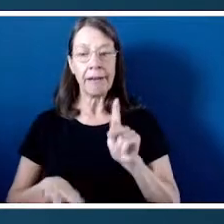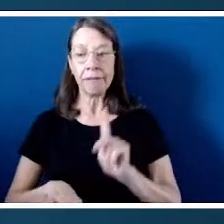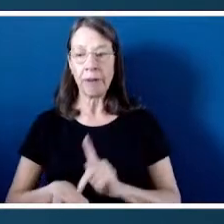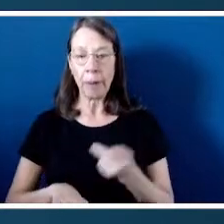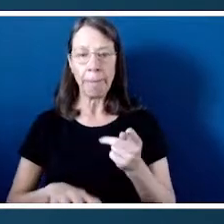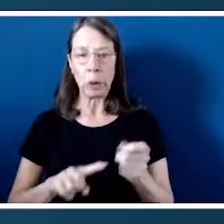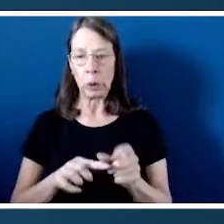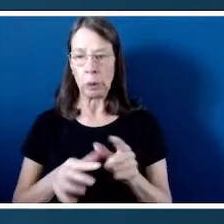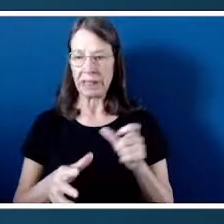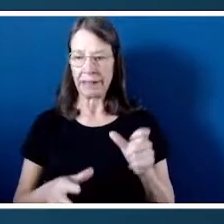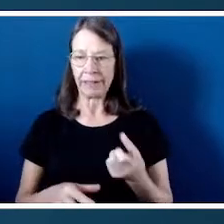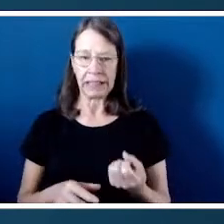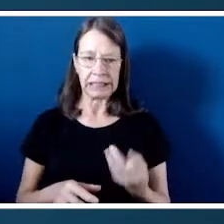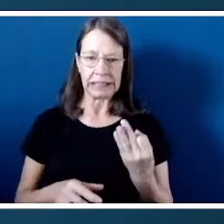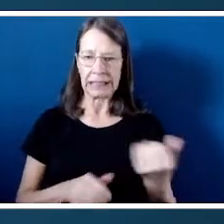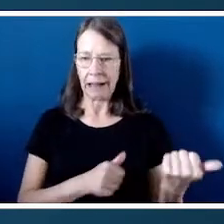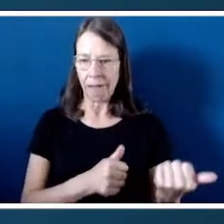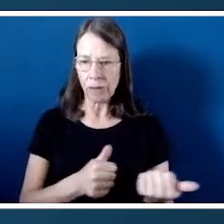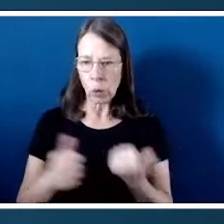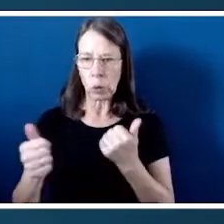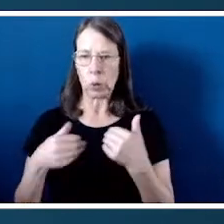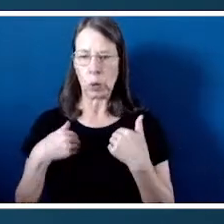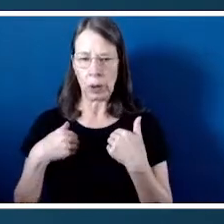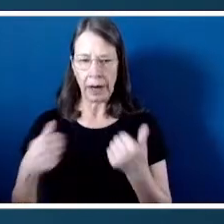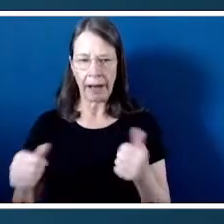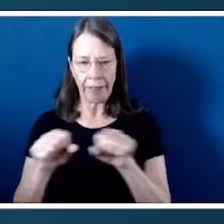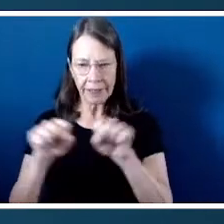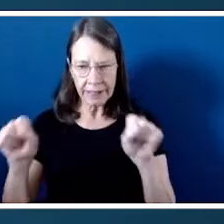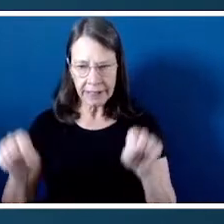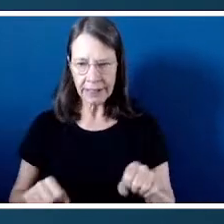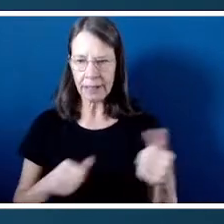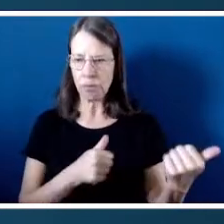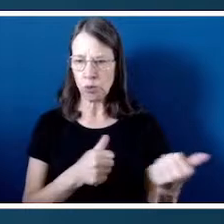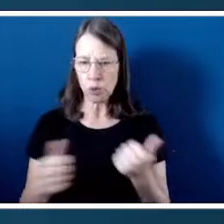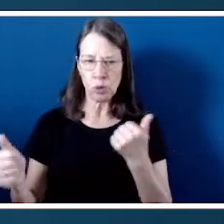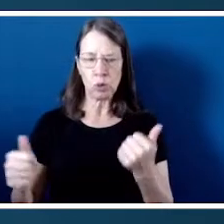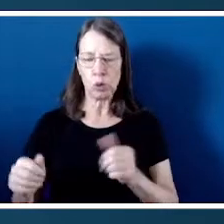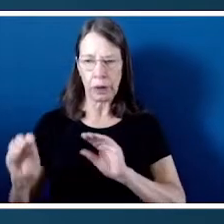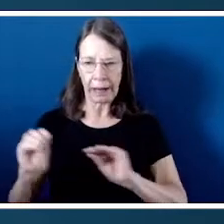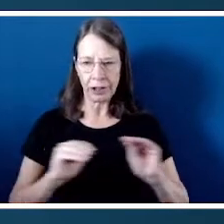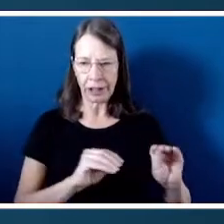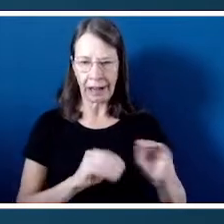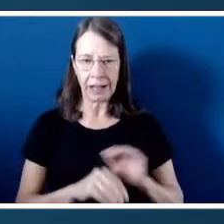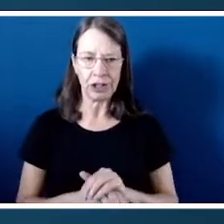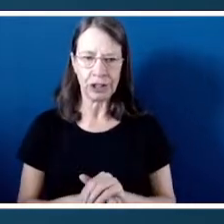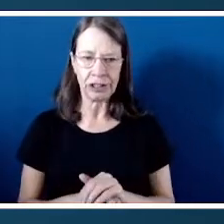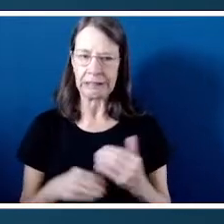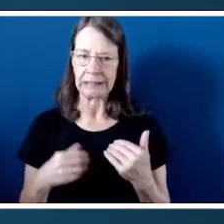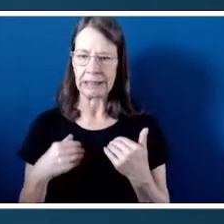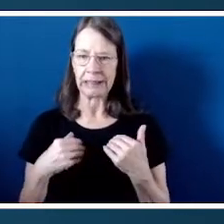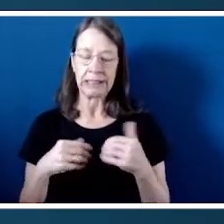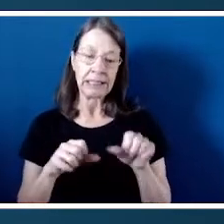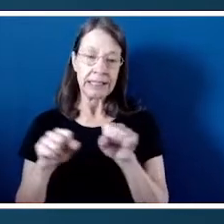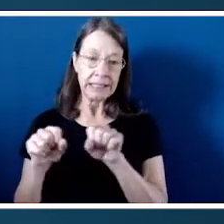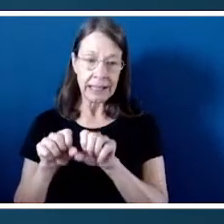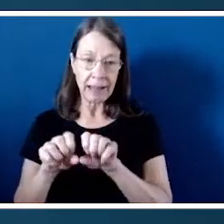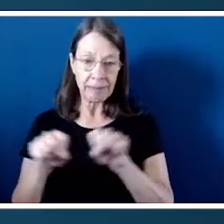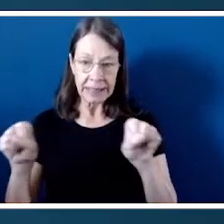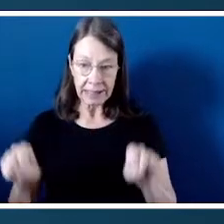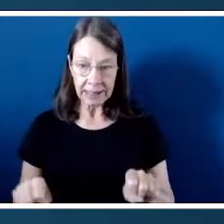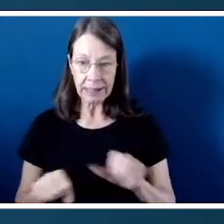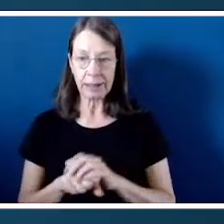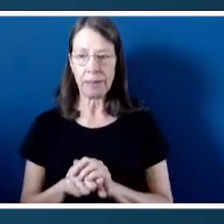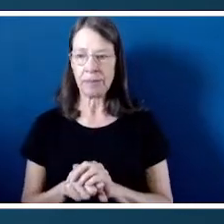systems, modernize education systems, adapt food systems to withstand the onslaught